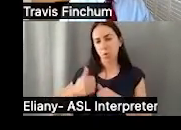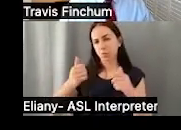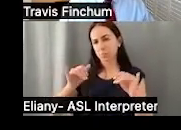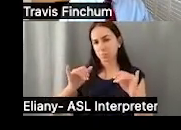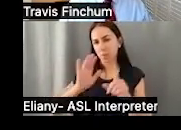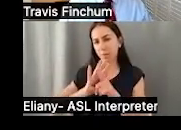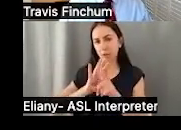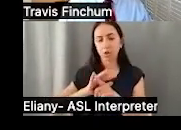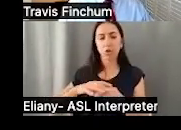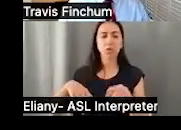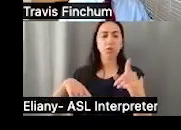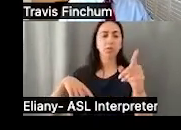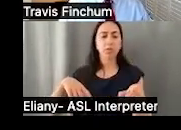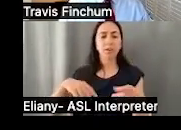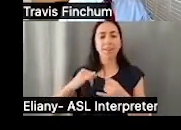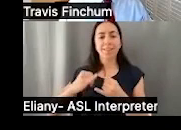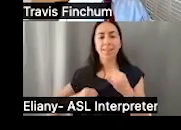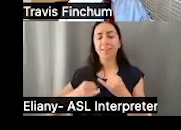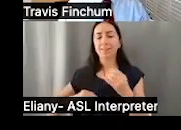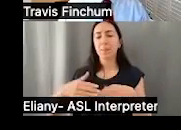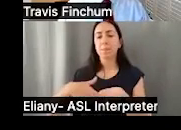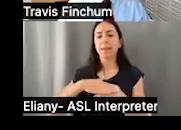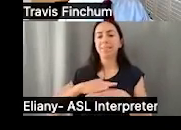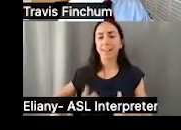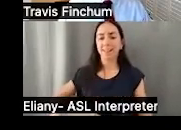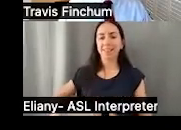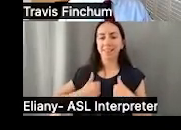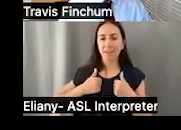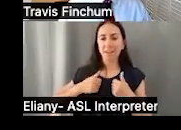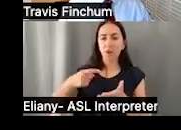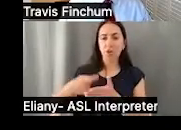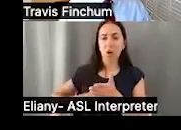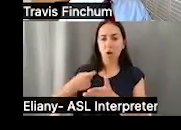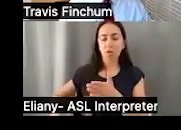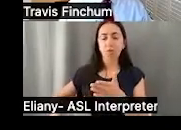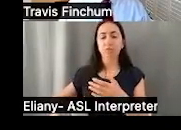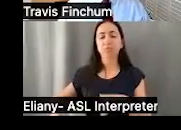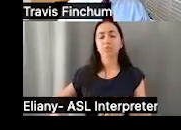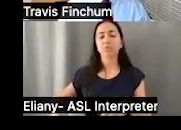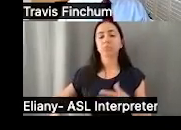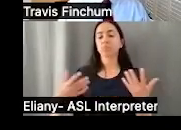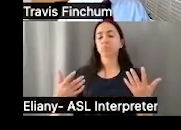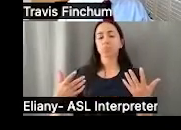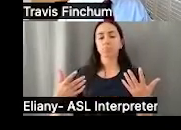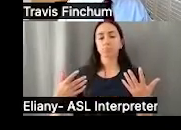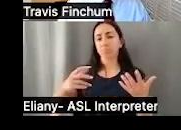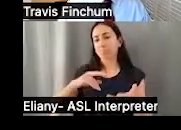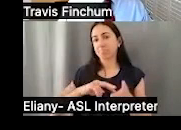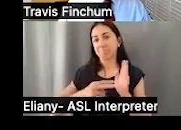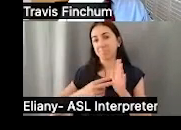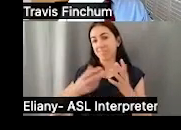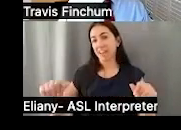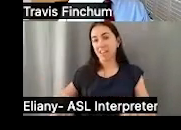call your attention to the very last one that says basic living expenses, which can be just about anything.